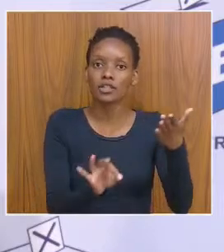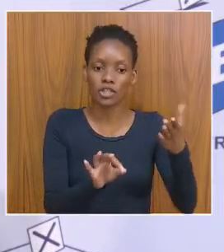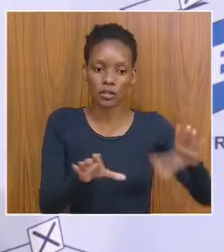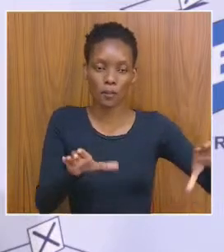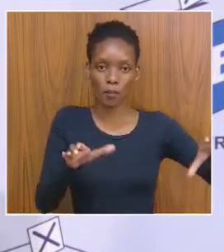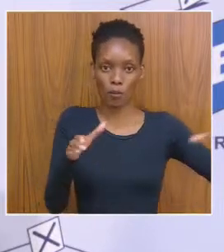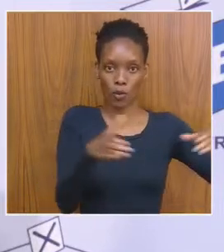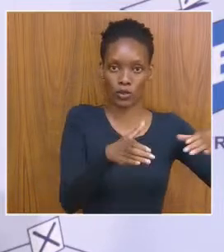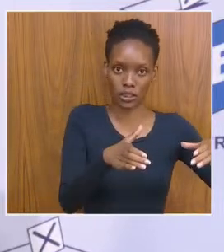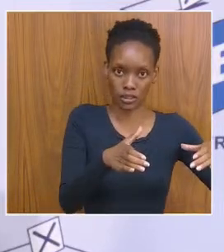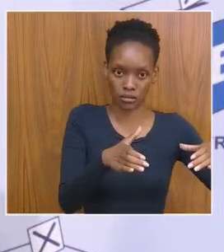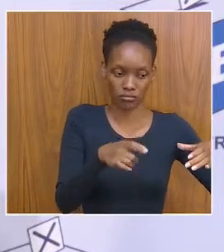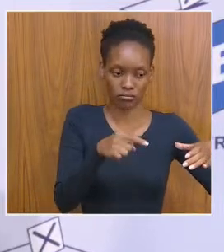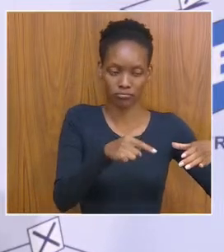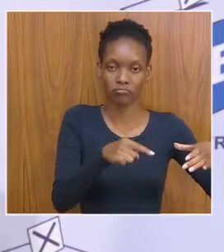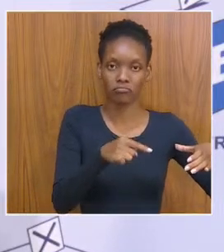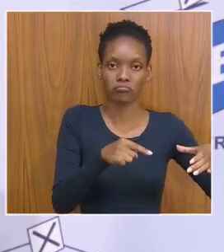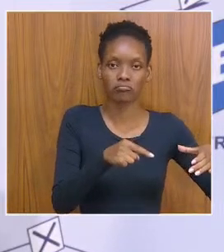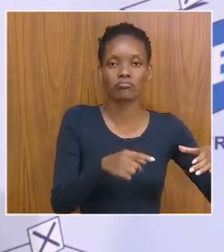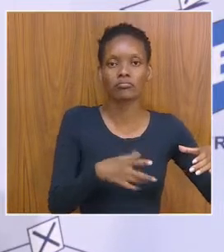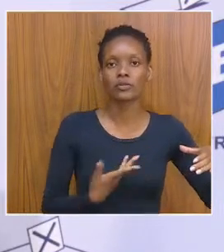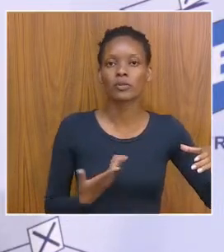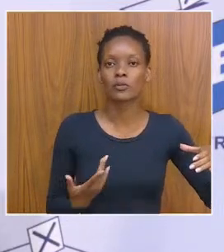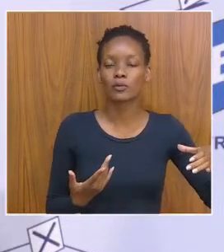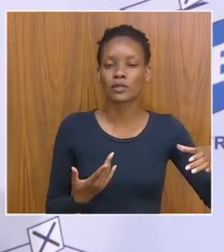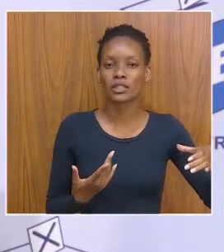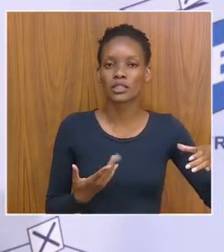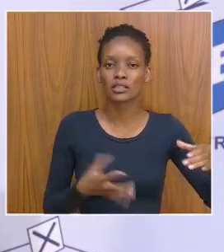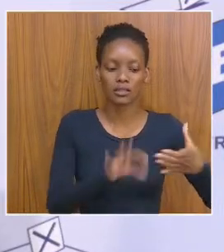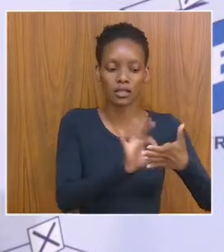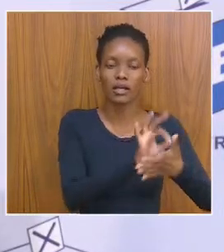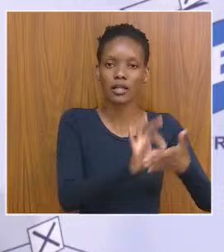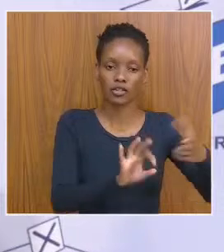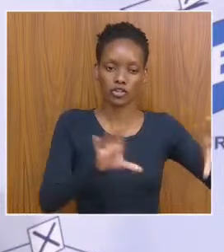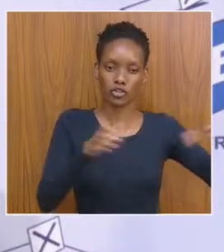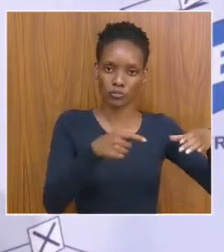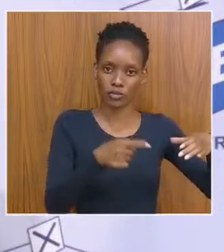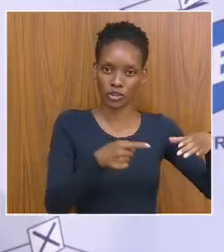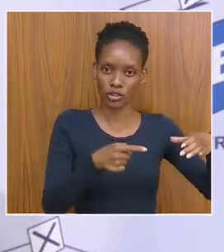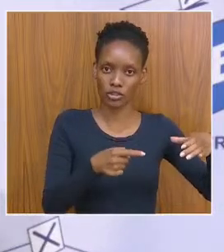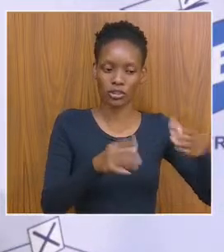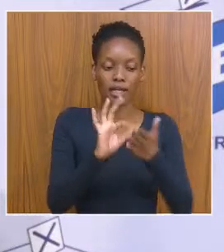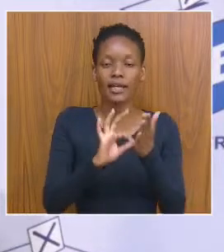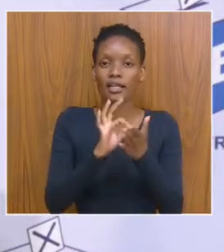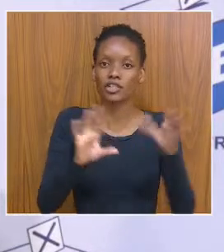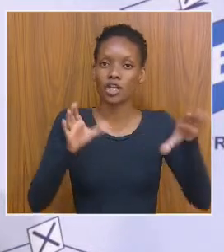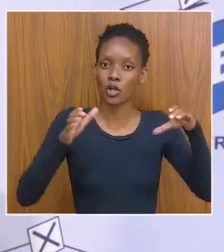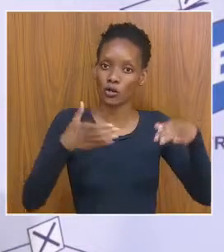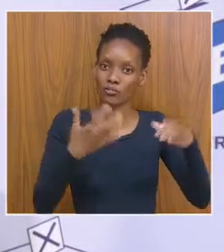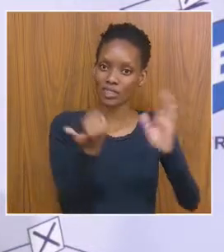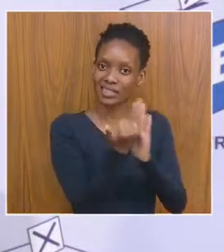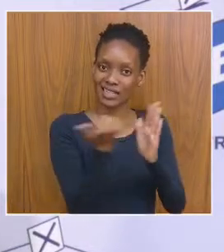the Electoral Commission. The Electoral Commission Act gives that